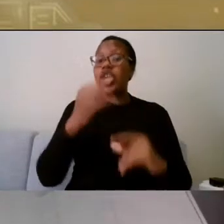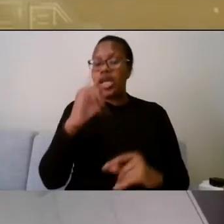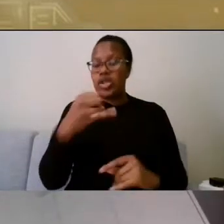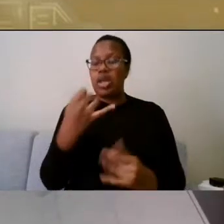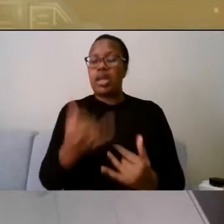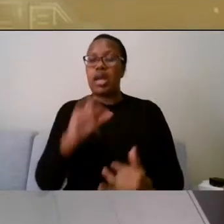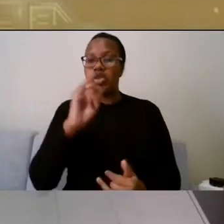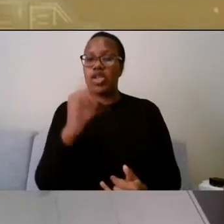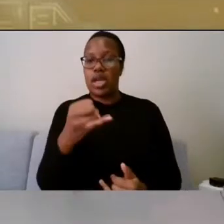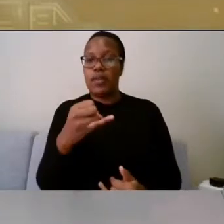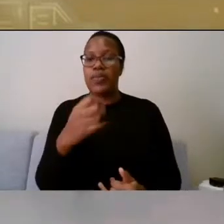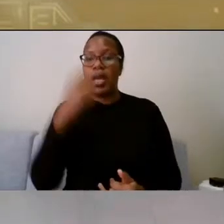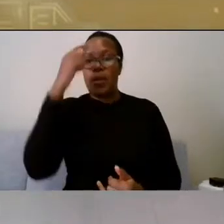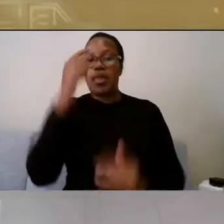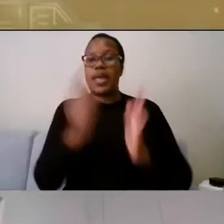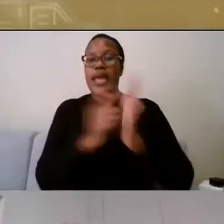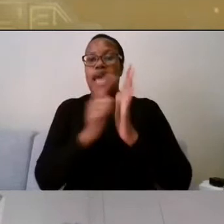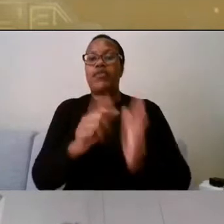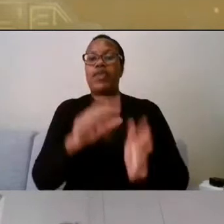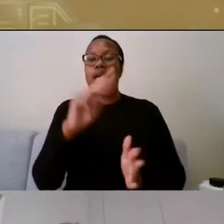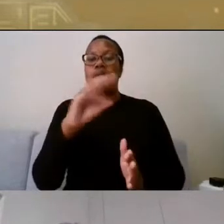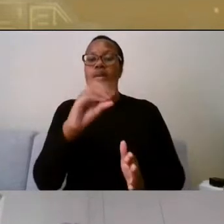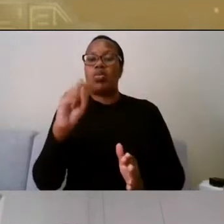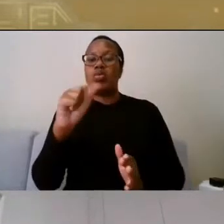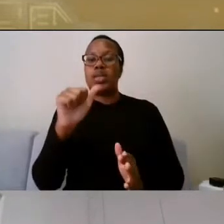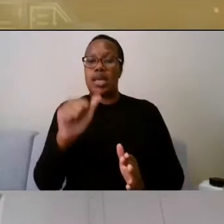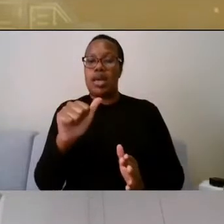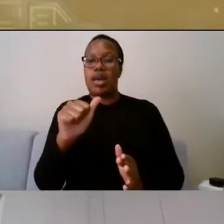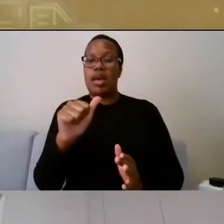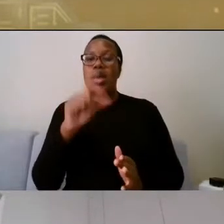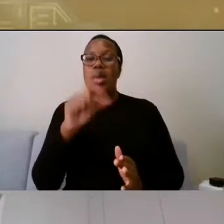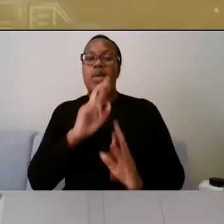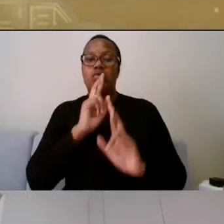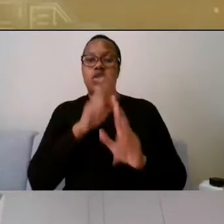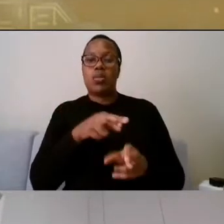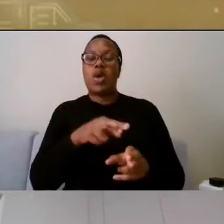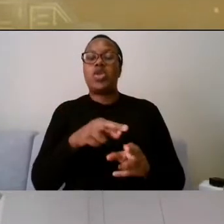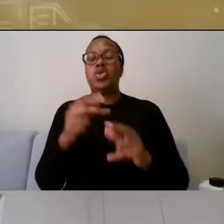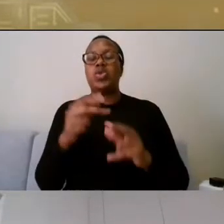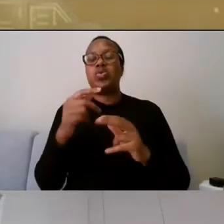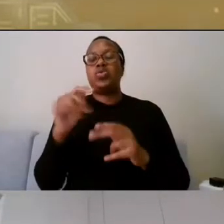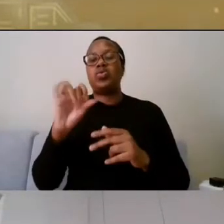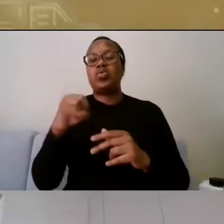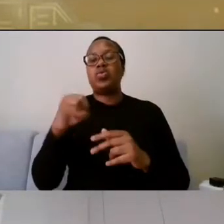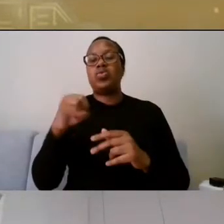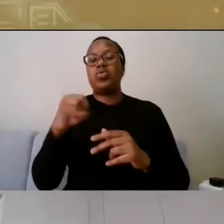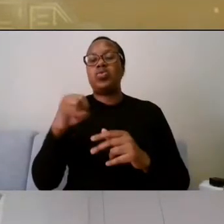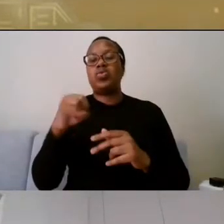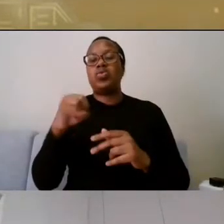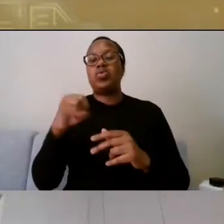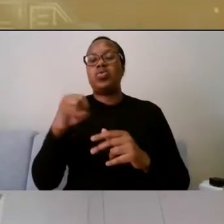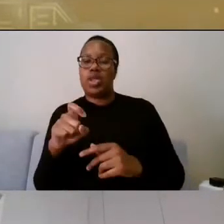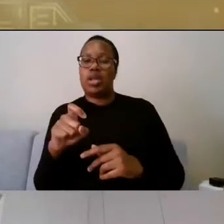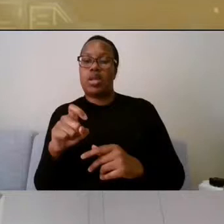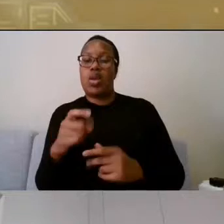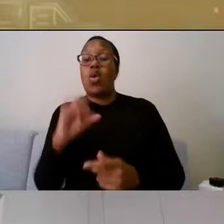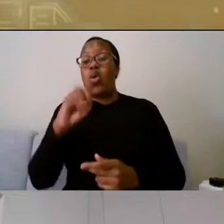Advocate Musa needs to respond to Advocate Maseko Jele's question, or she can remind him if